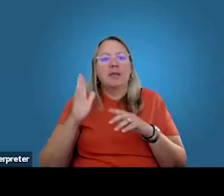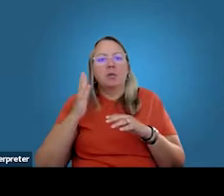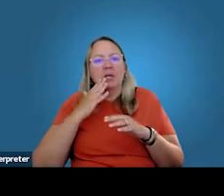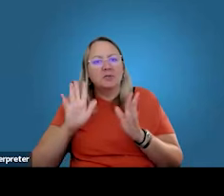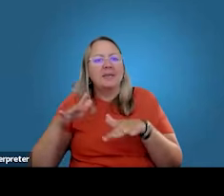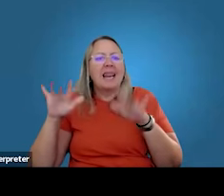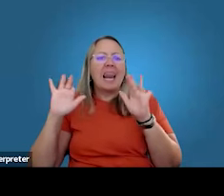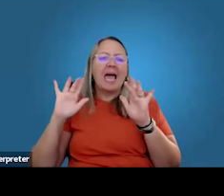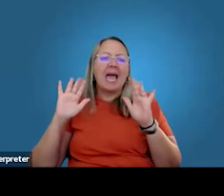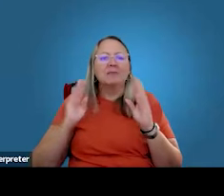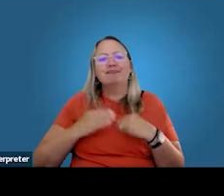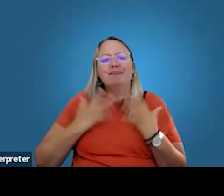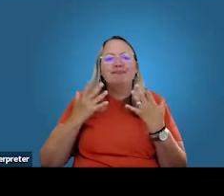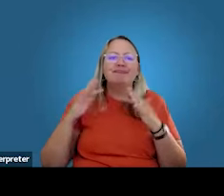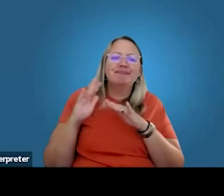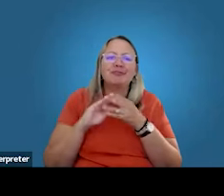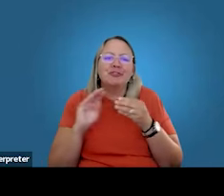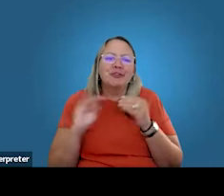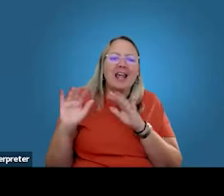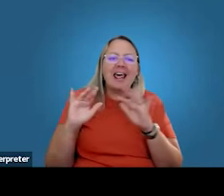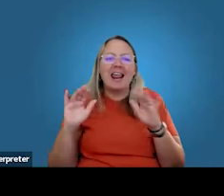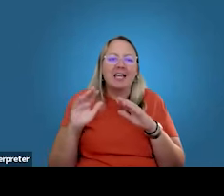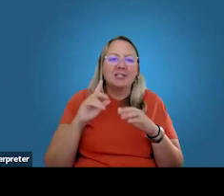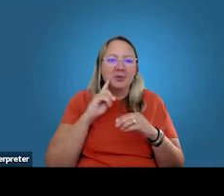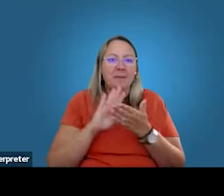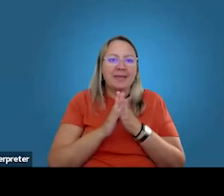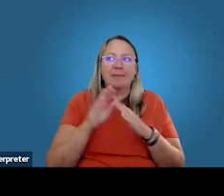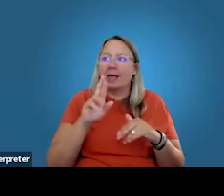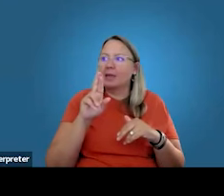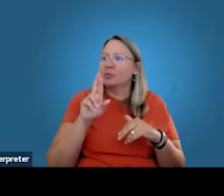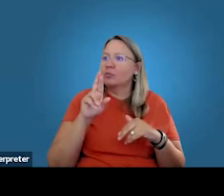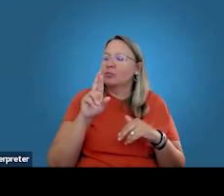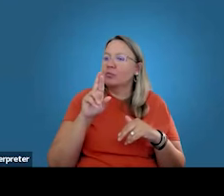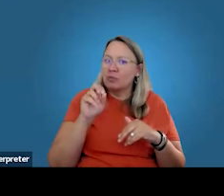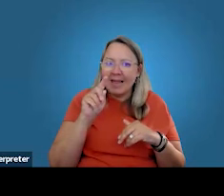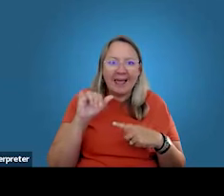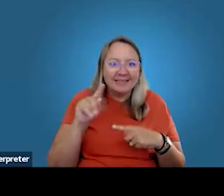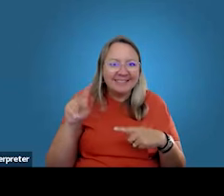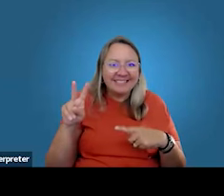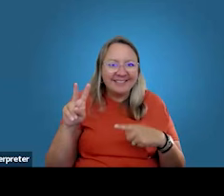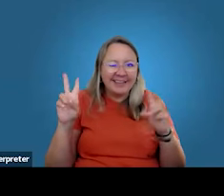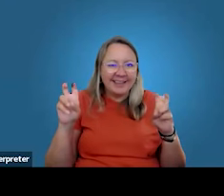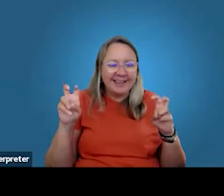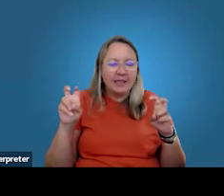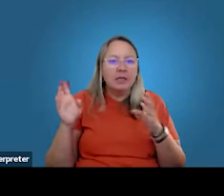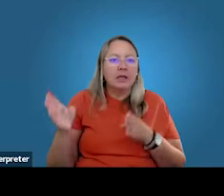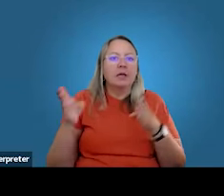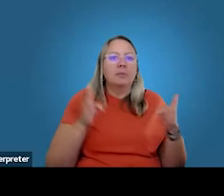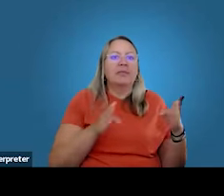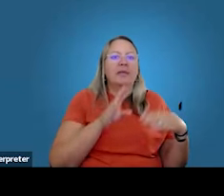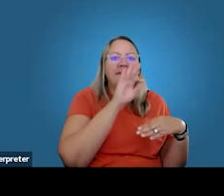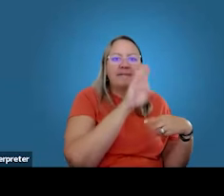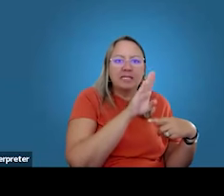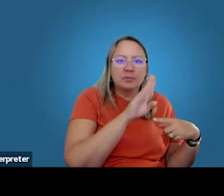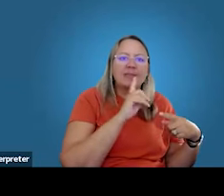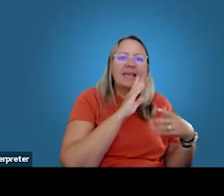people were leaning into it almost like it was a reality TV series. But when they appeared on Facebook, their storytelling, although it was hitting some of the